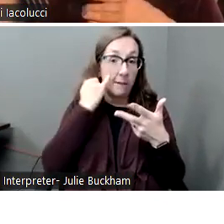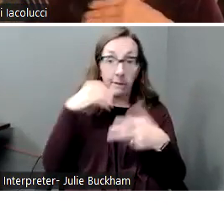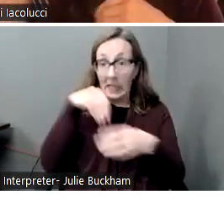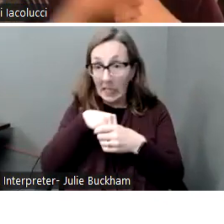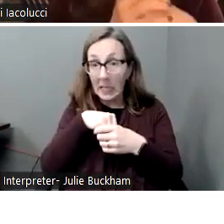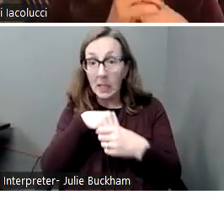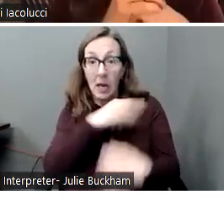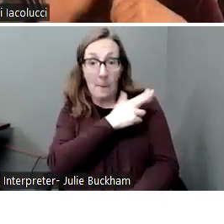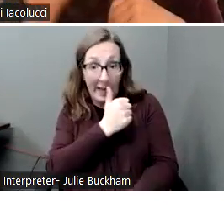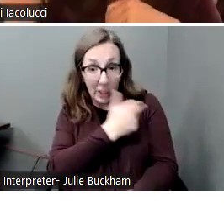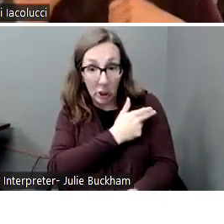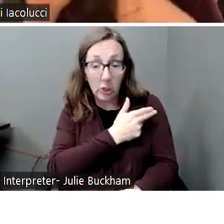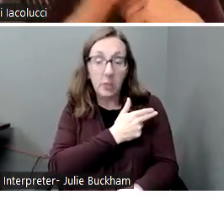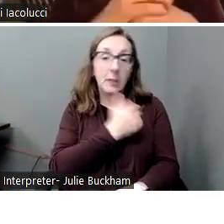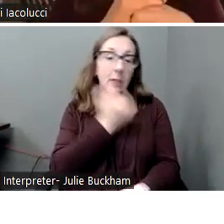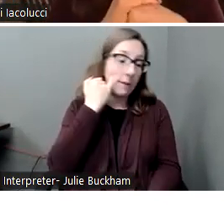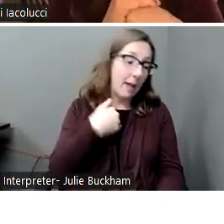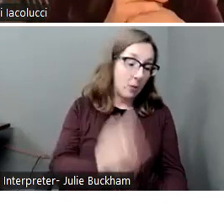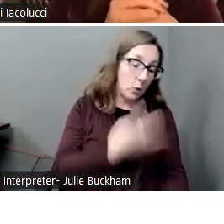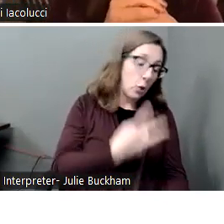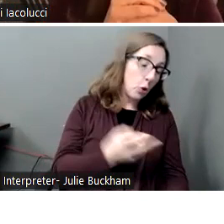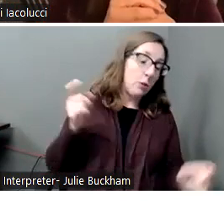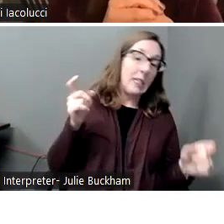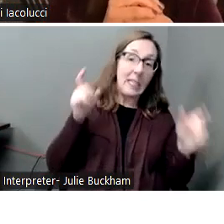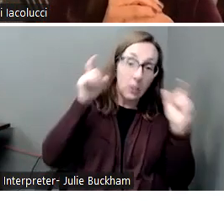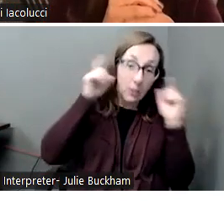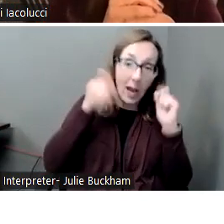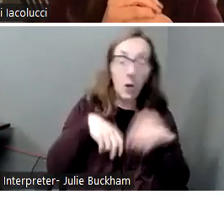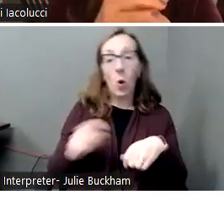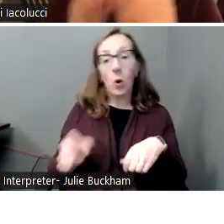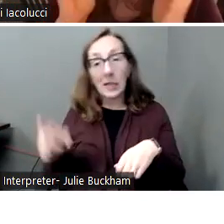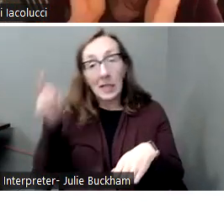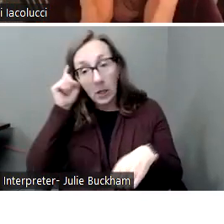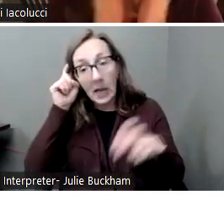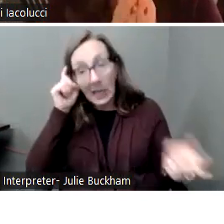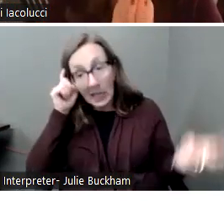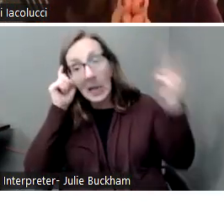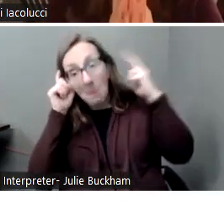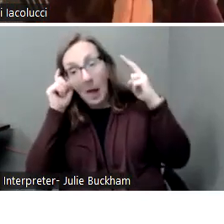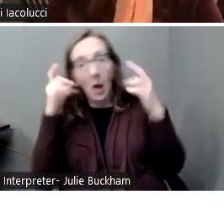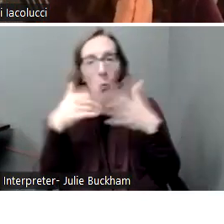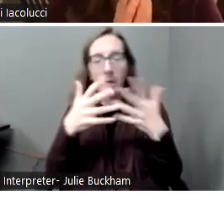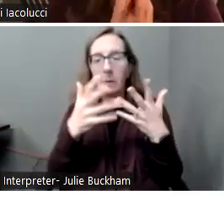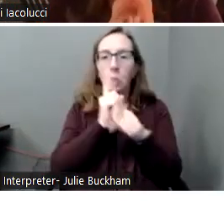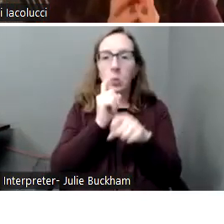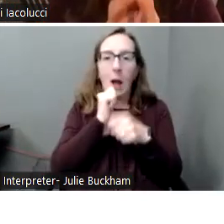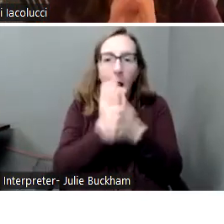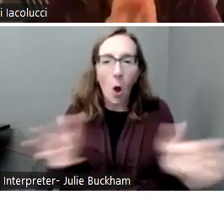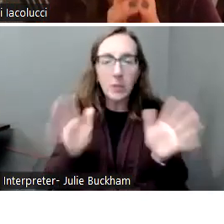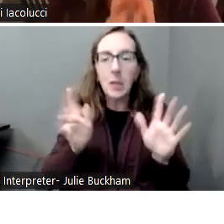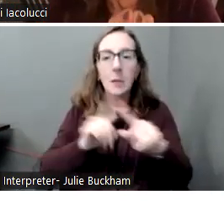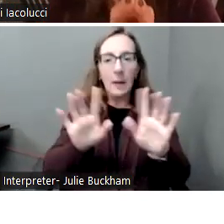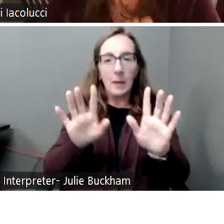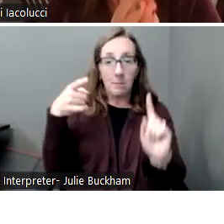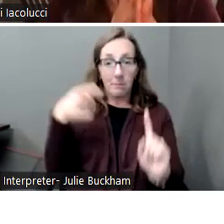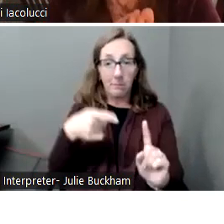that somebody has 2 hearing aids or a hearing aid and an implant, so things don't get lost. But the key is it doesn't specifically have